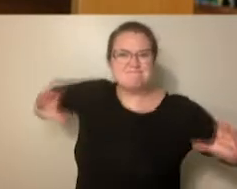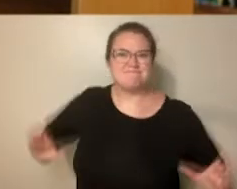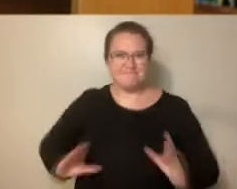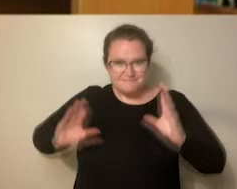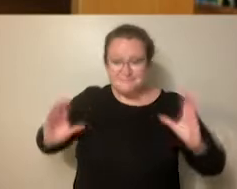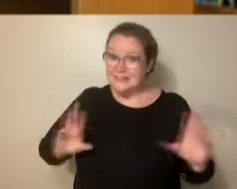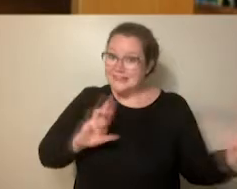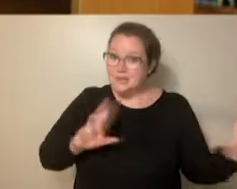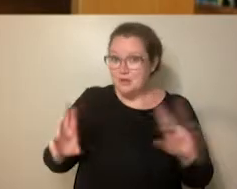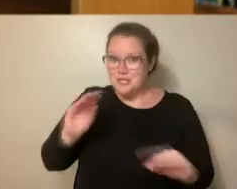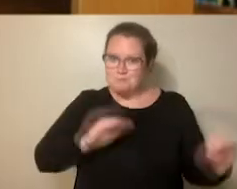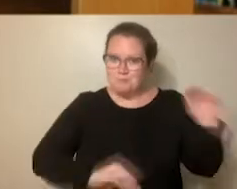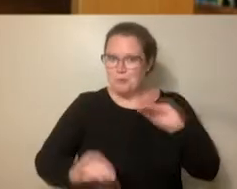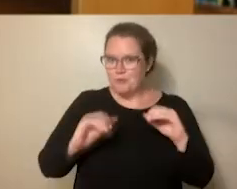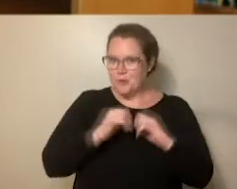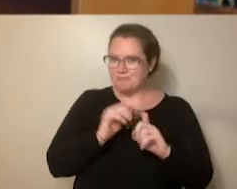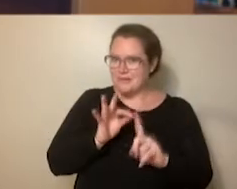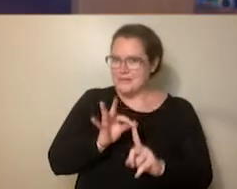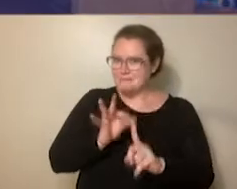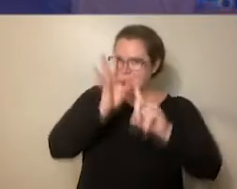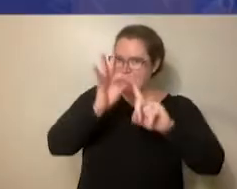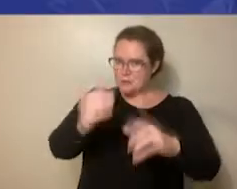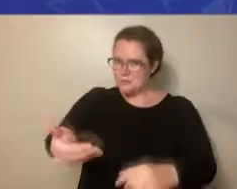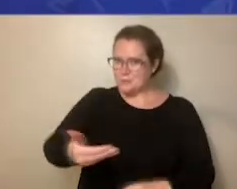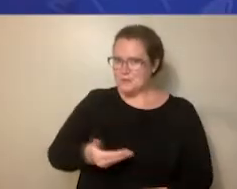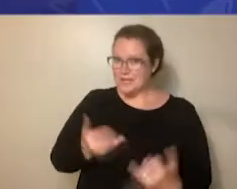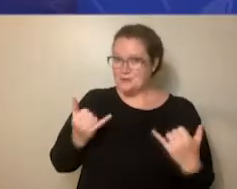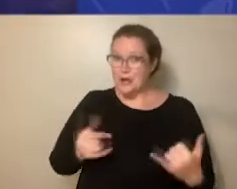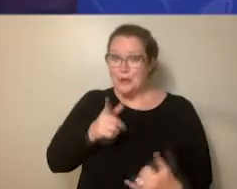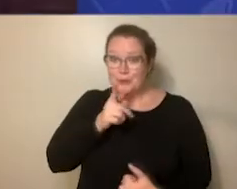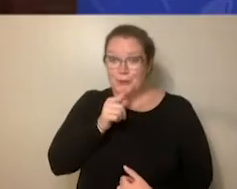ready to move with our special guest today.